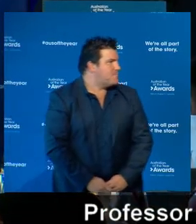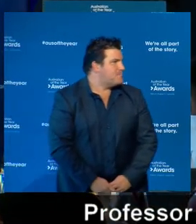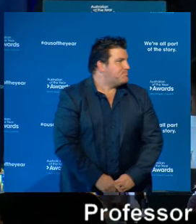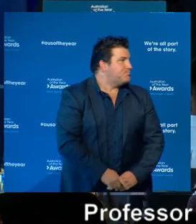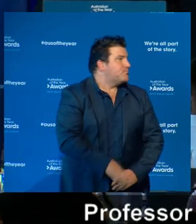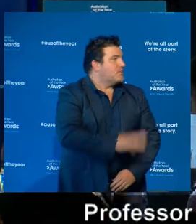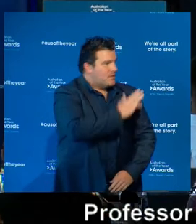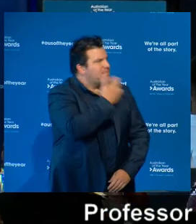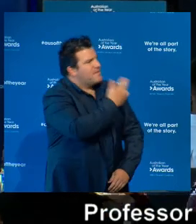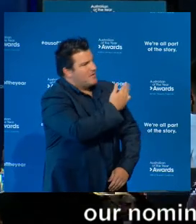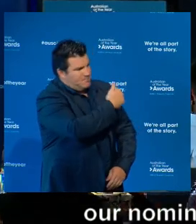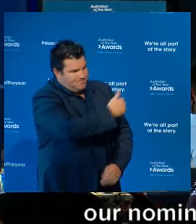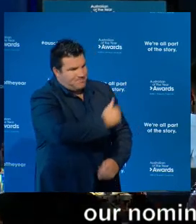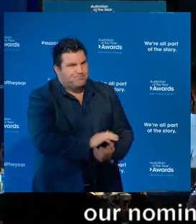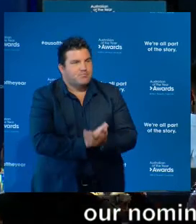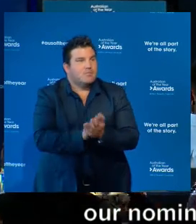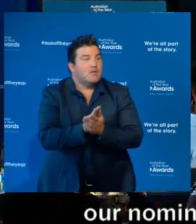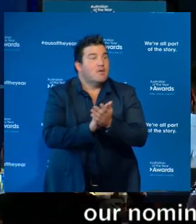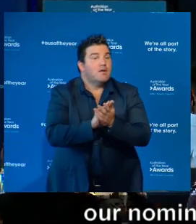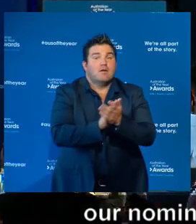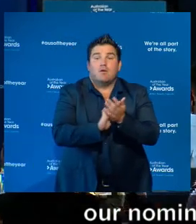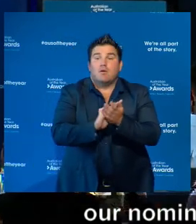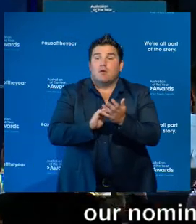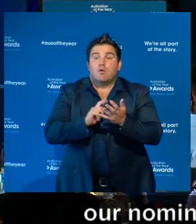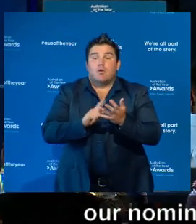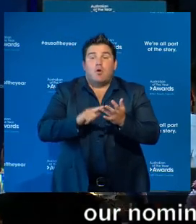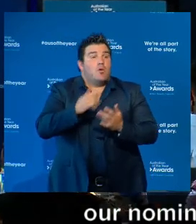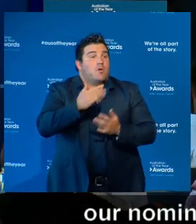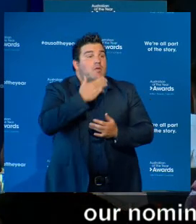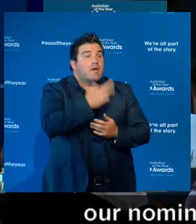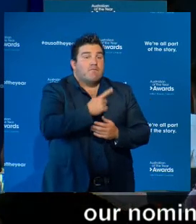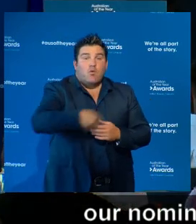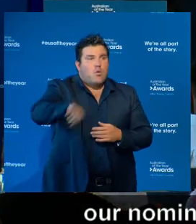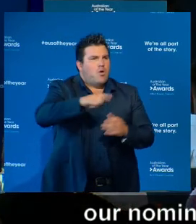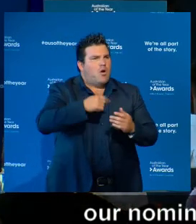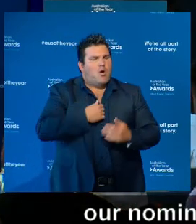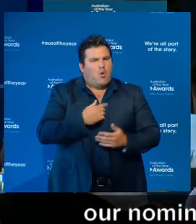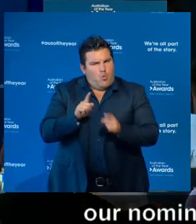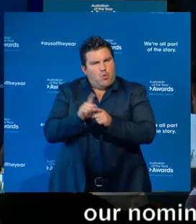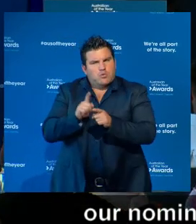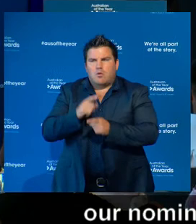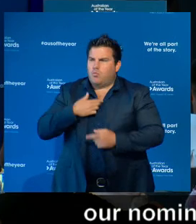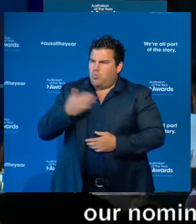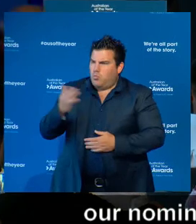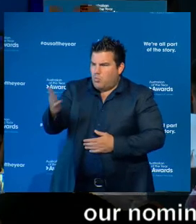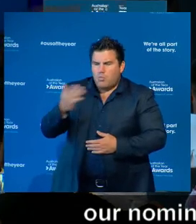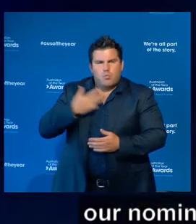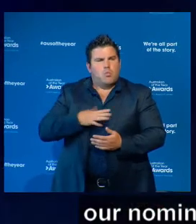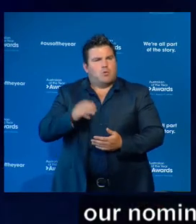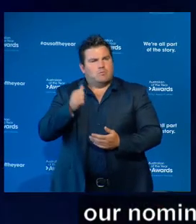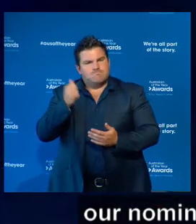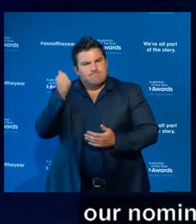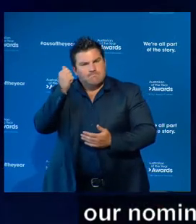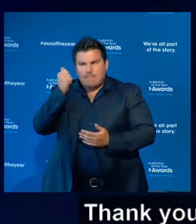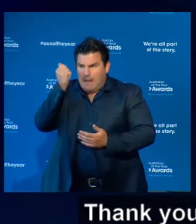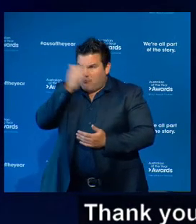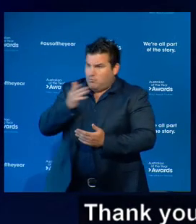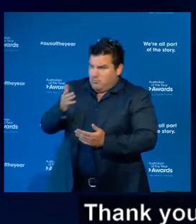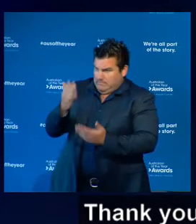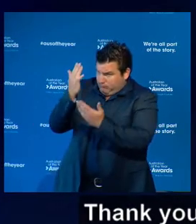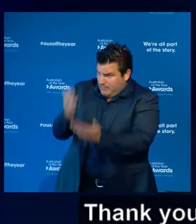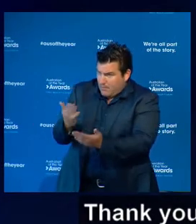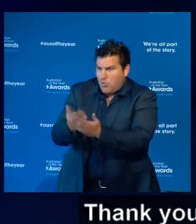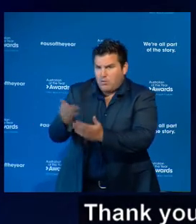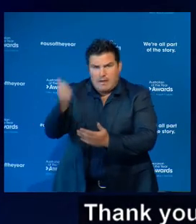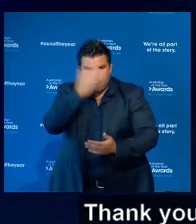Thank you, Paul. Auntie Violet, thank you, and I pay my respects and regards to the Ngunnawal peoples on whose land